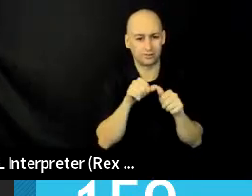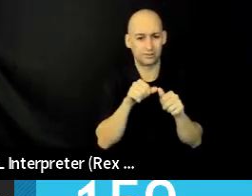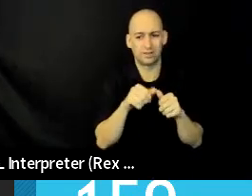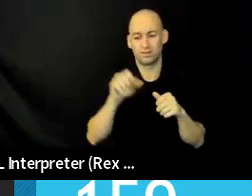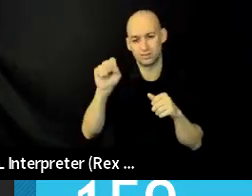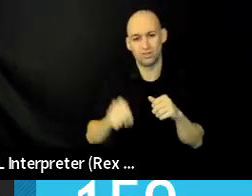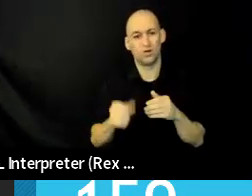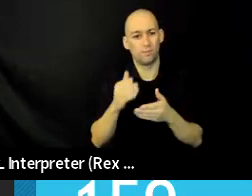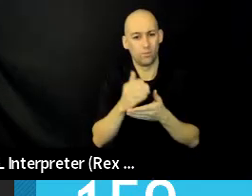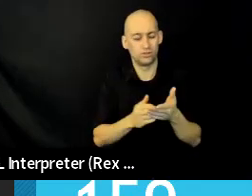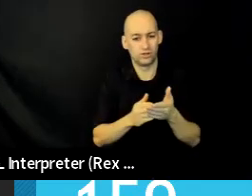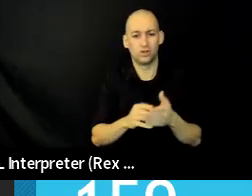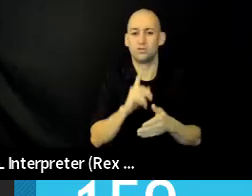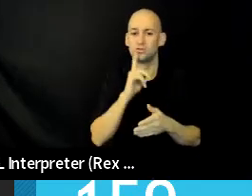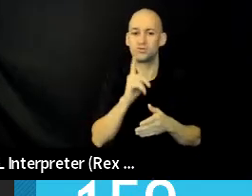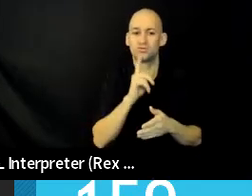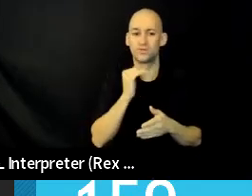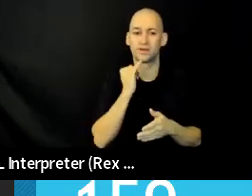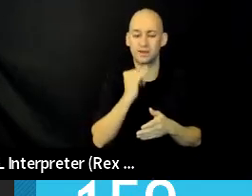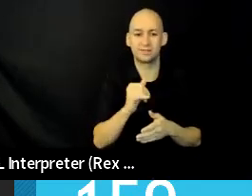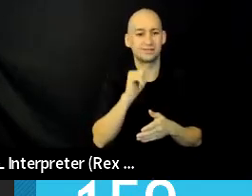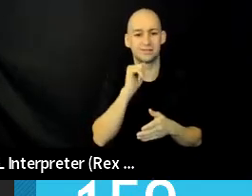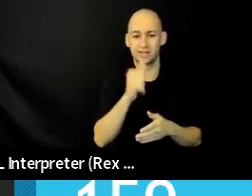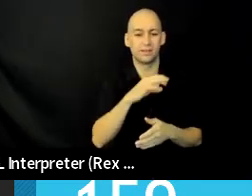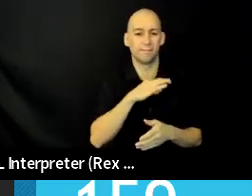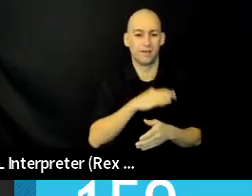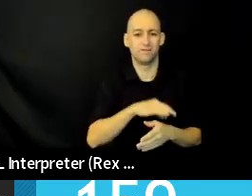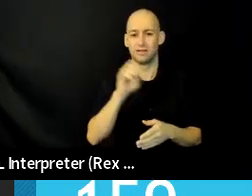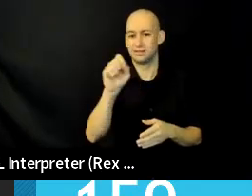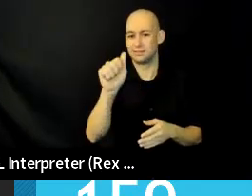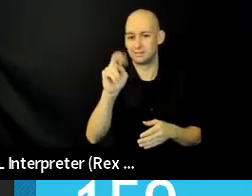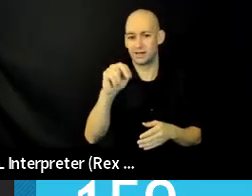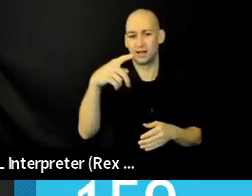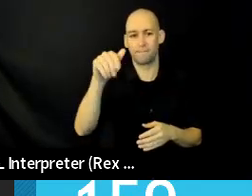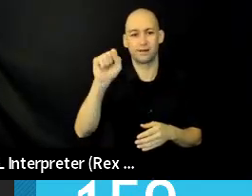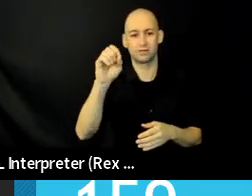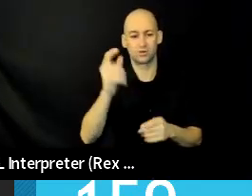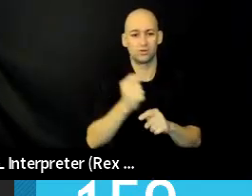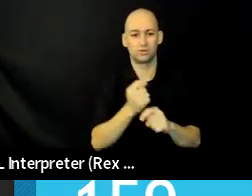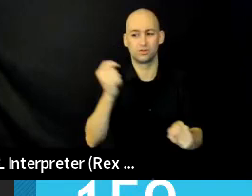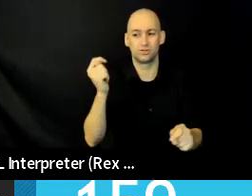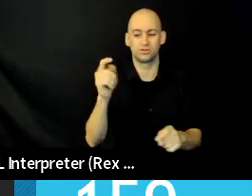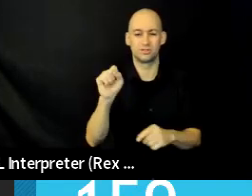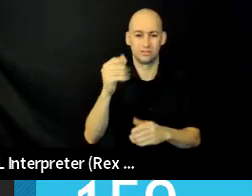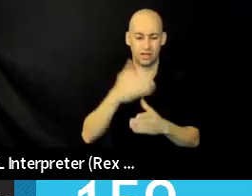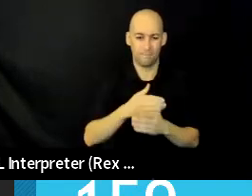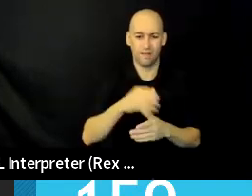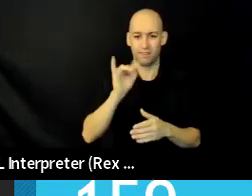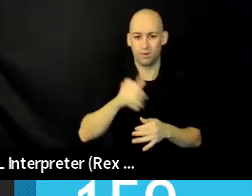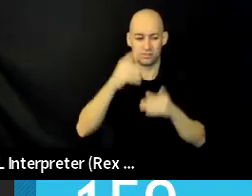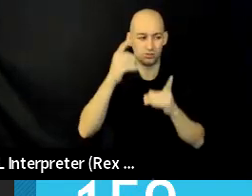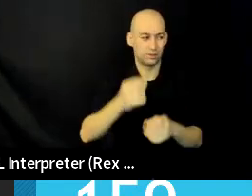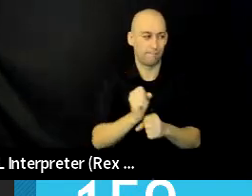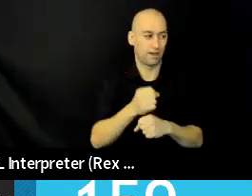well, the truth is that was not to benefit San Paso truck stop. That was a determination made by someone